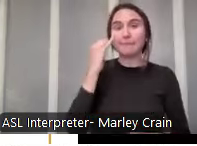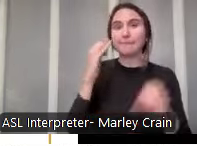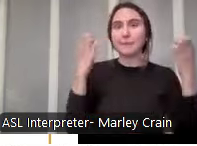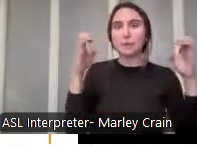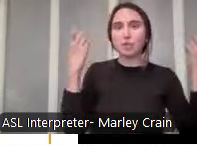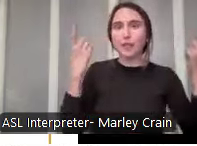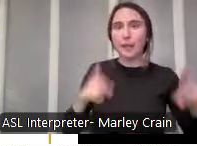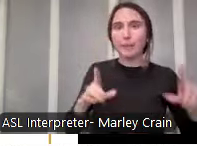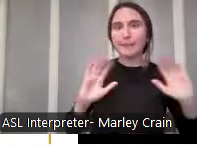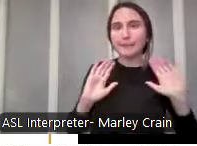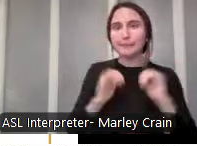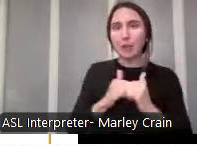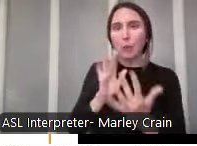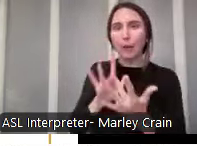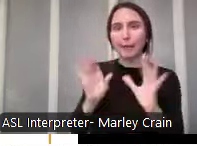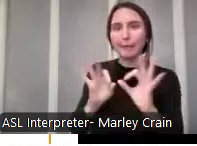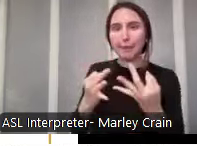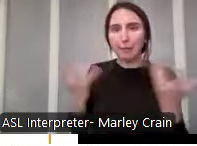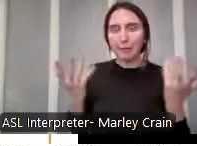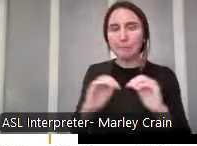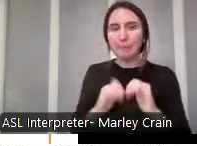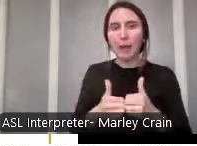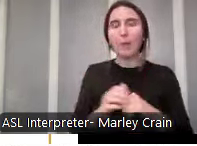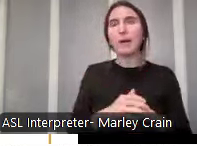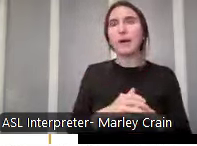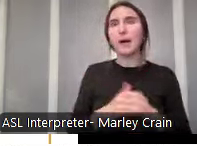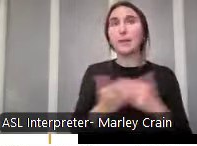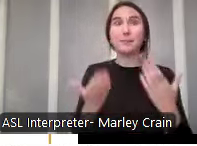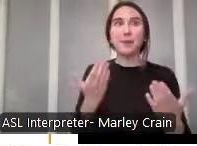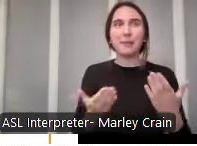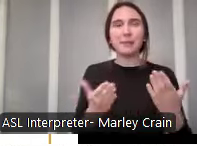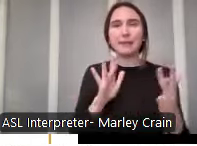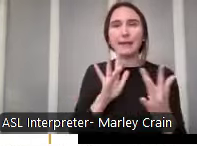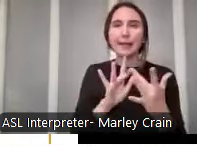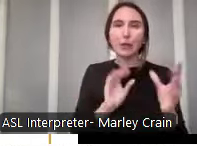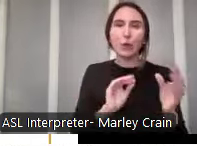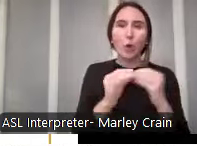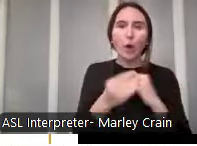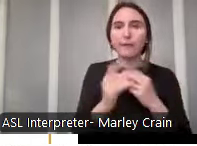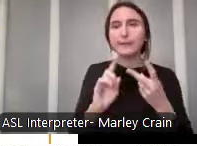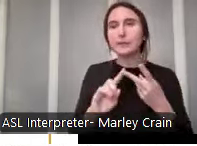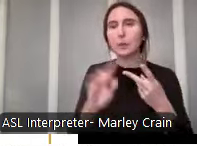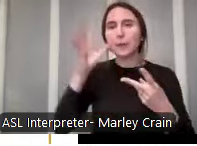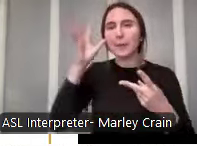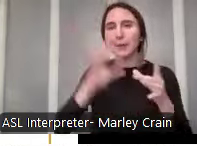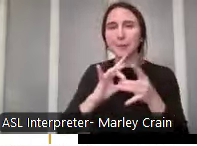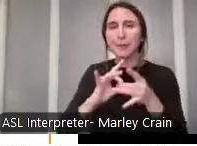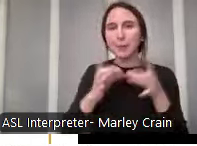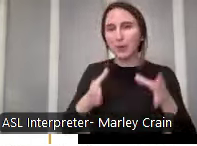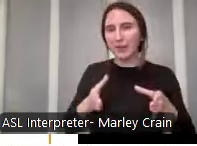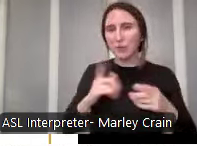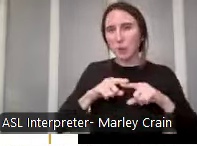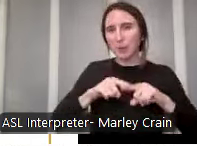be, call the office or the parent coordinator, and you should raise any questions early. Obviously, when an